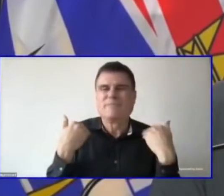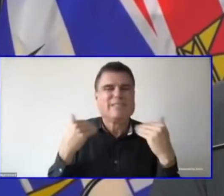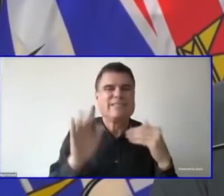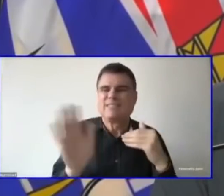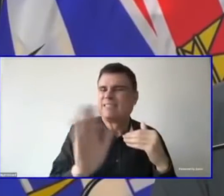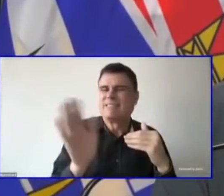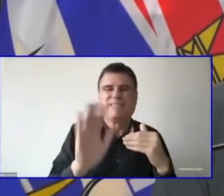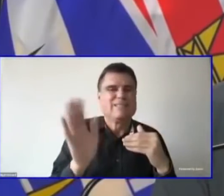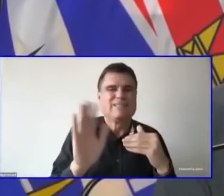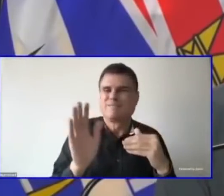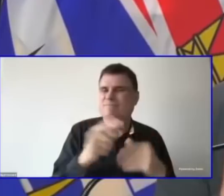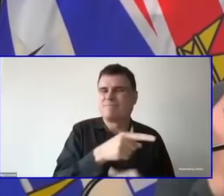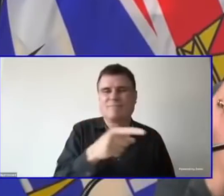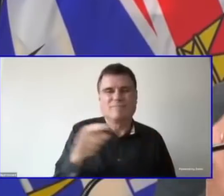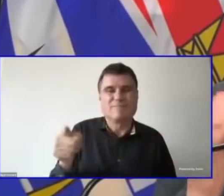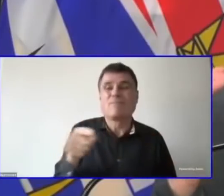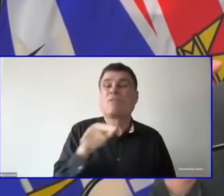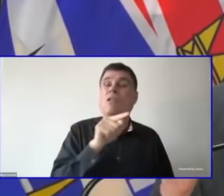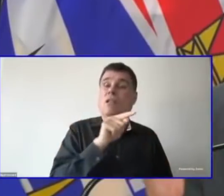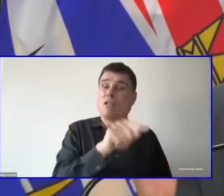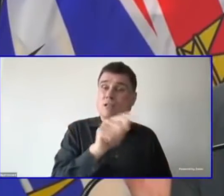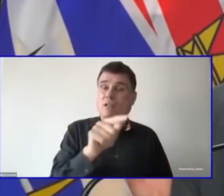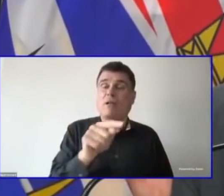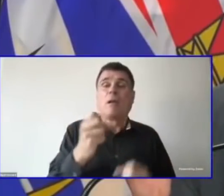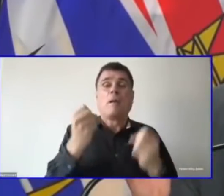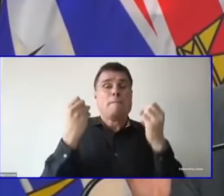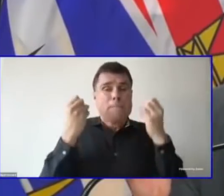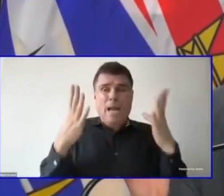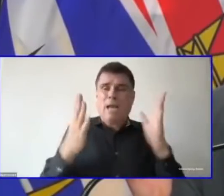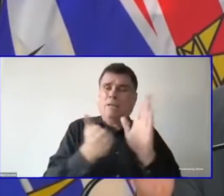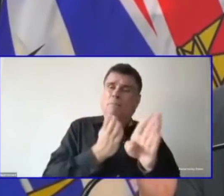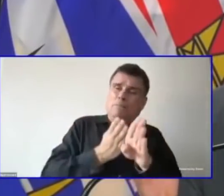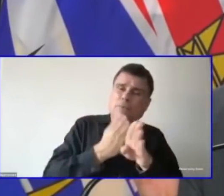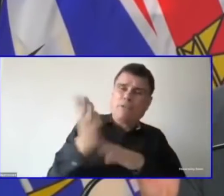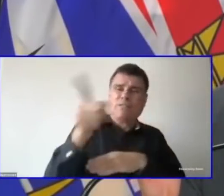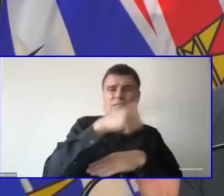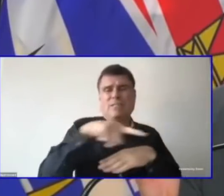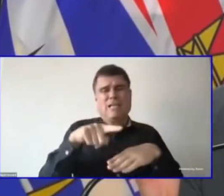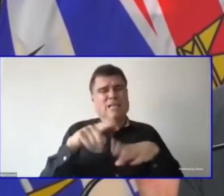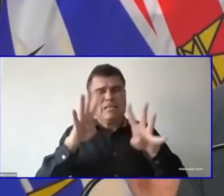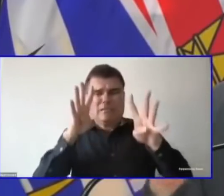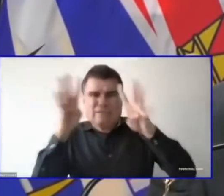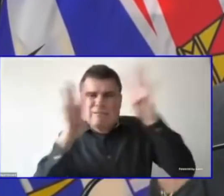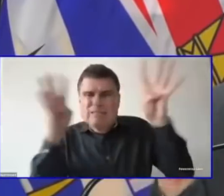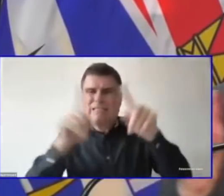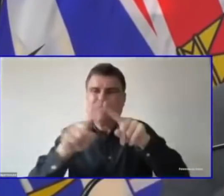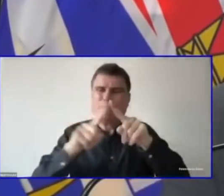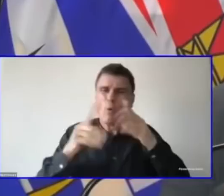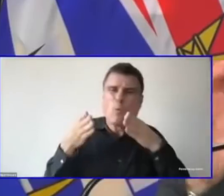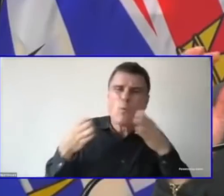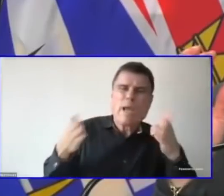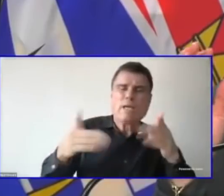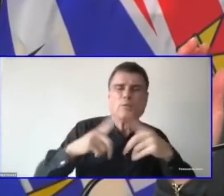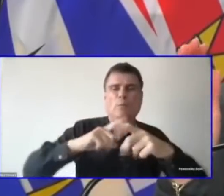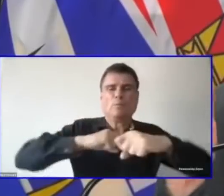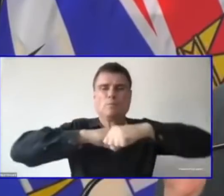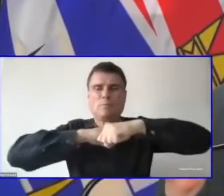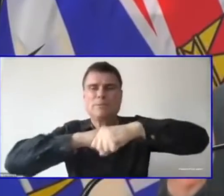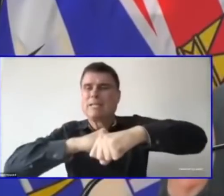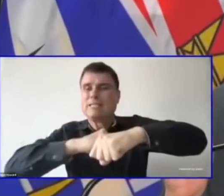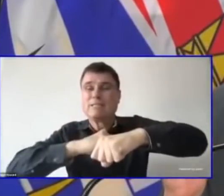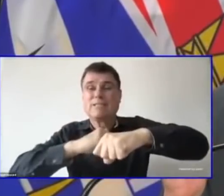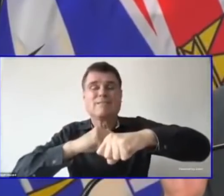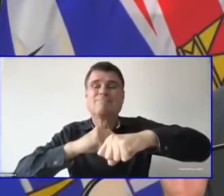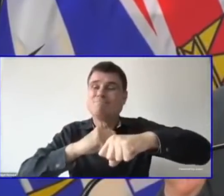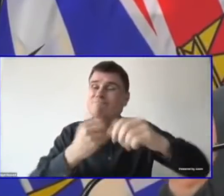and they have been leading in making sure that we can do things as safely as possible. Right now we're in a place of